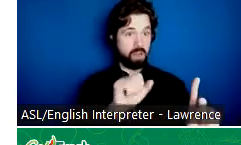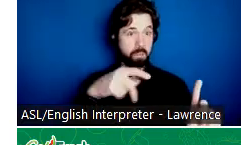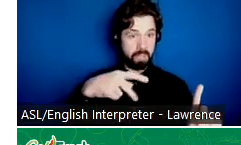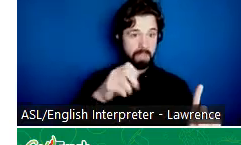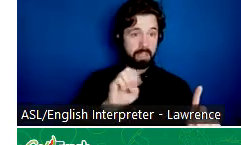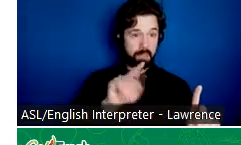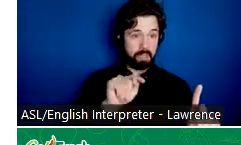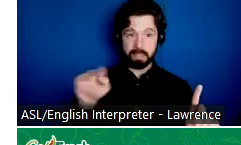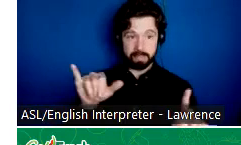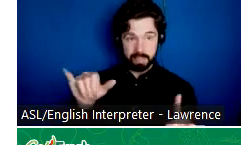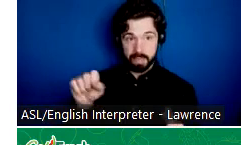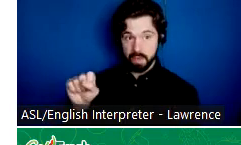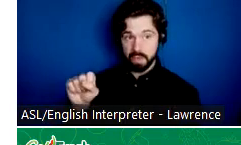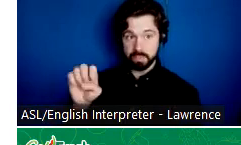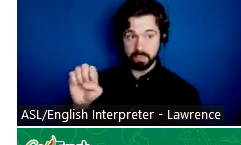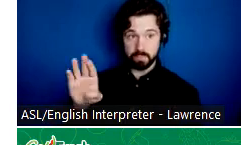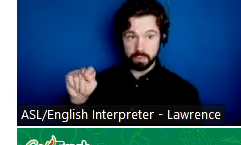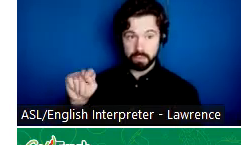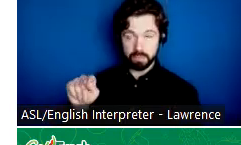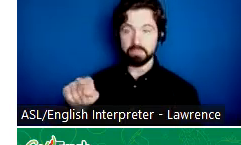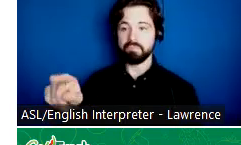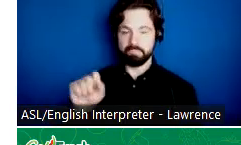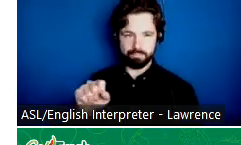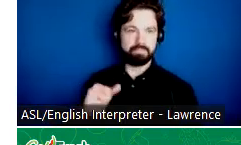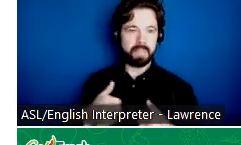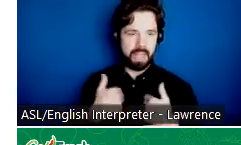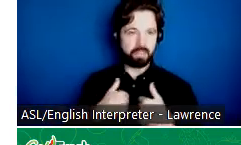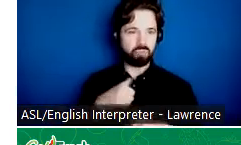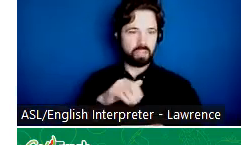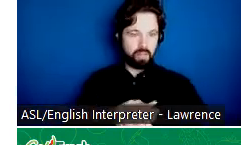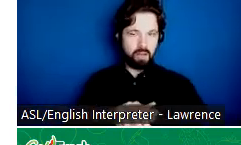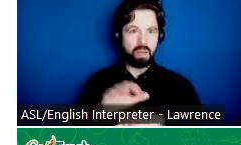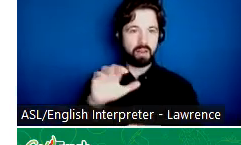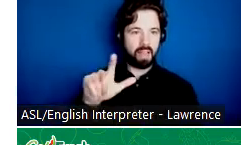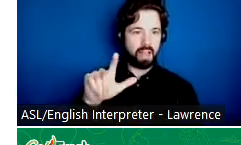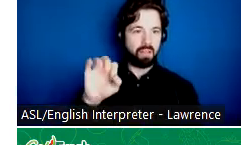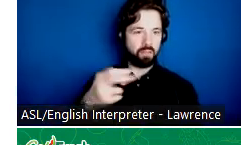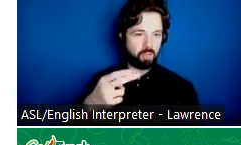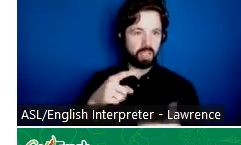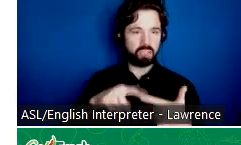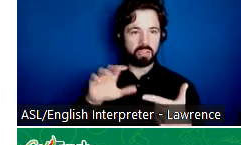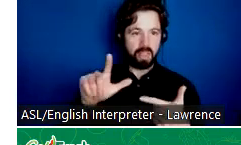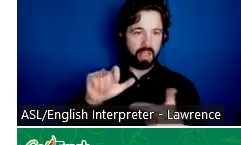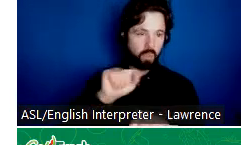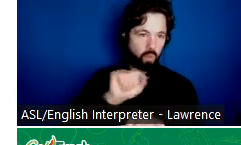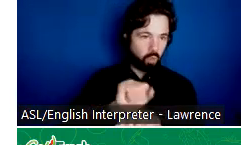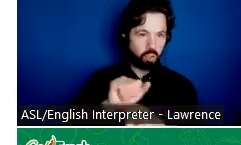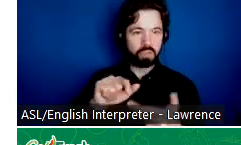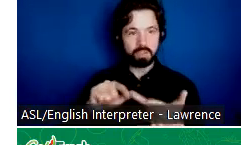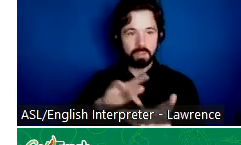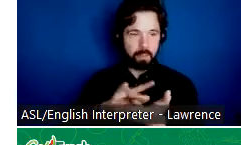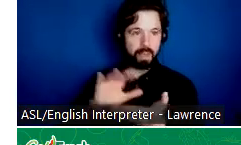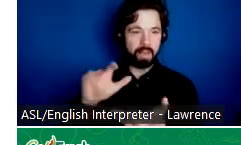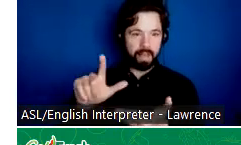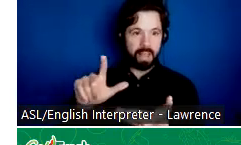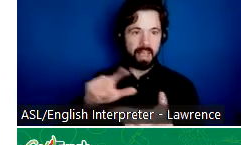the address that is listed in the CalFresh, CalWorks, or Medi-Cal case is the address in where the card is going to be